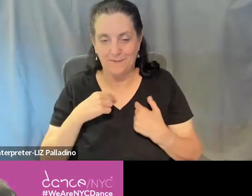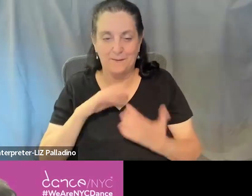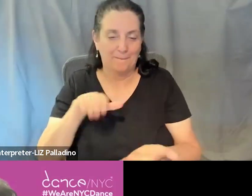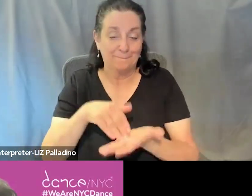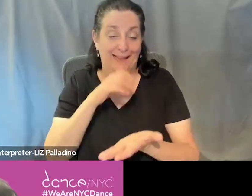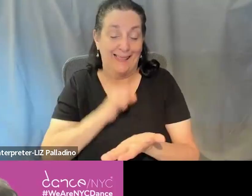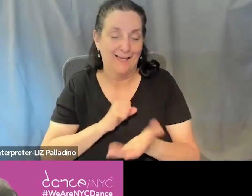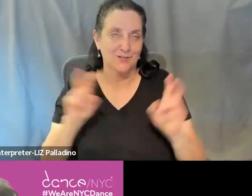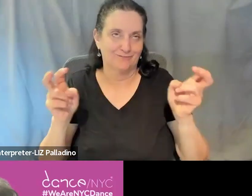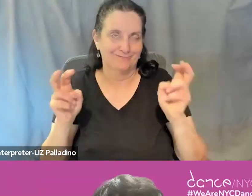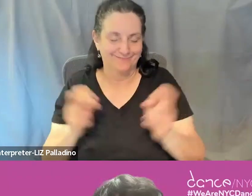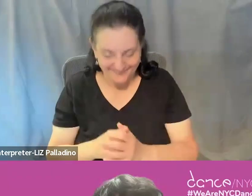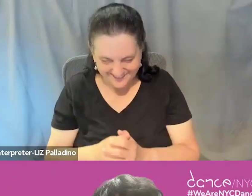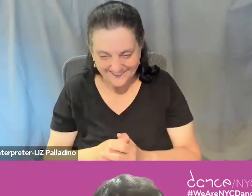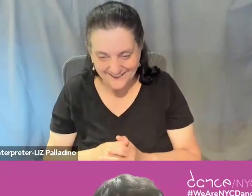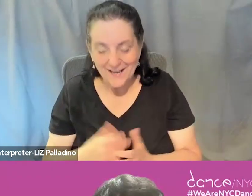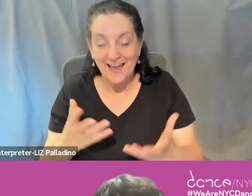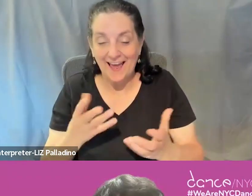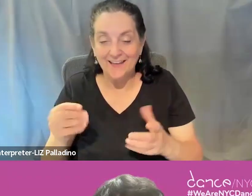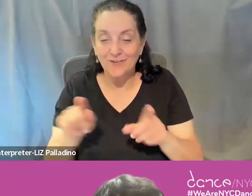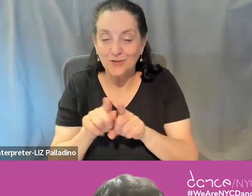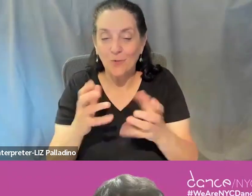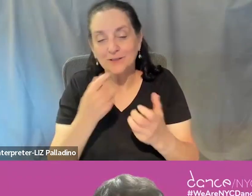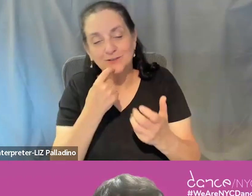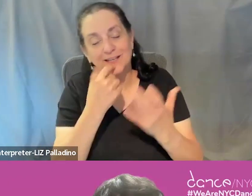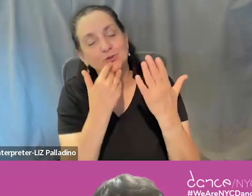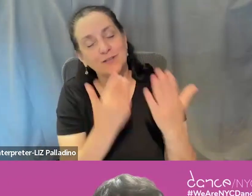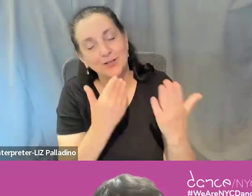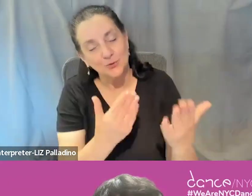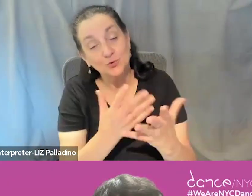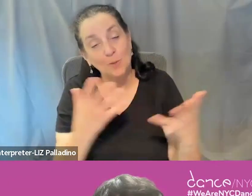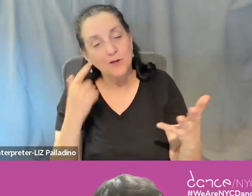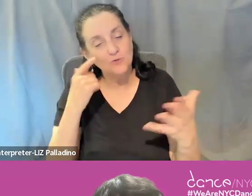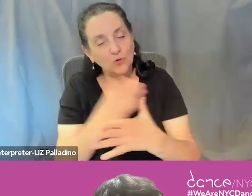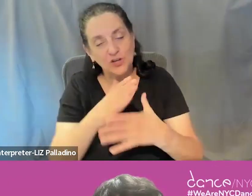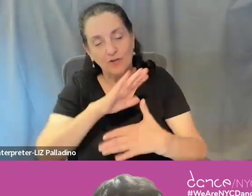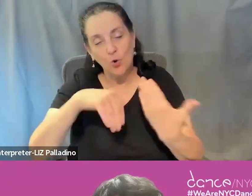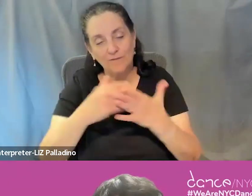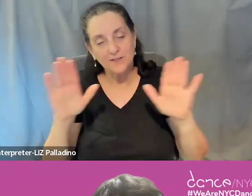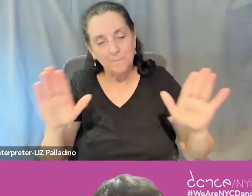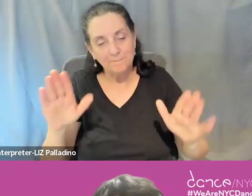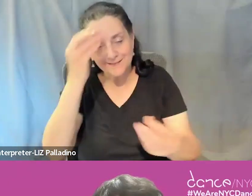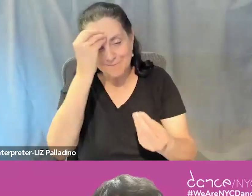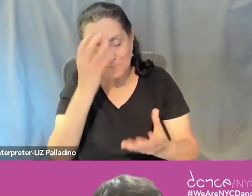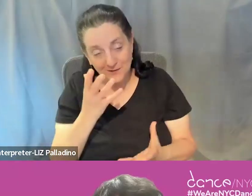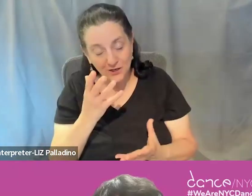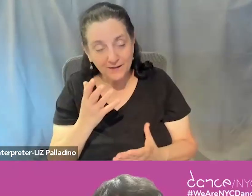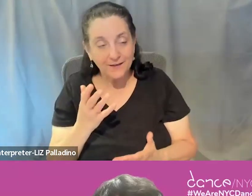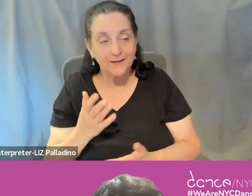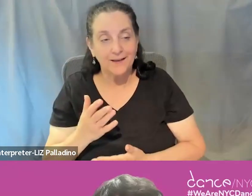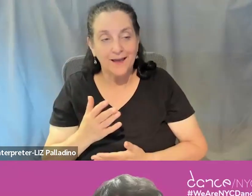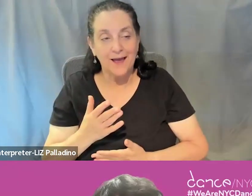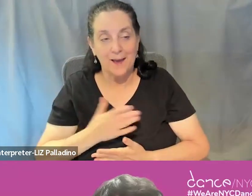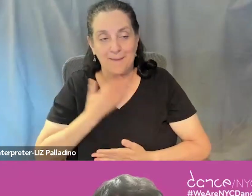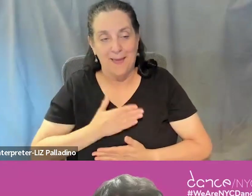age as well as Holly, and I just want to say thank you so much for sharing this. I am glad that the field gets to hear a